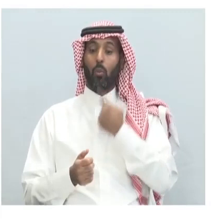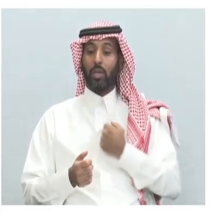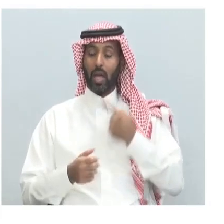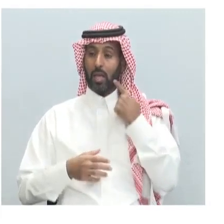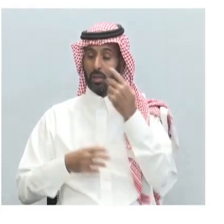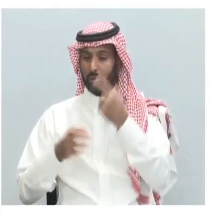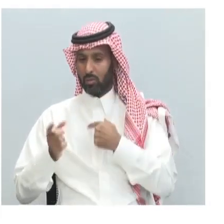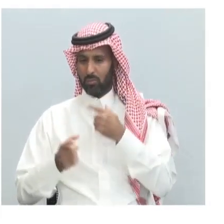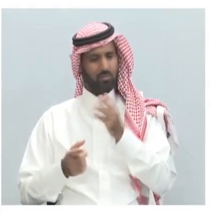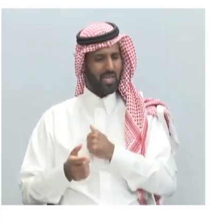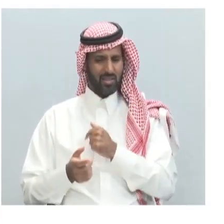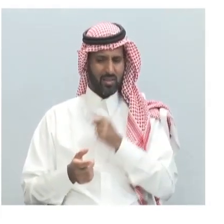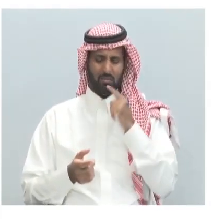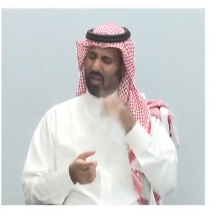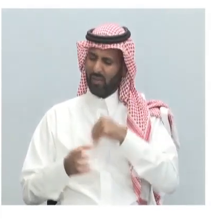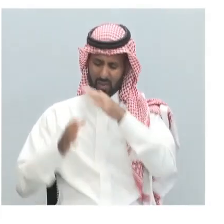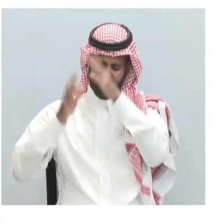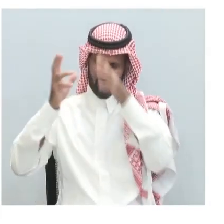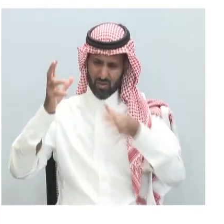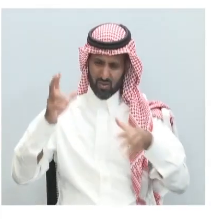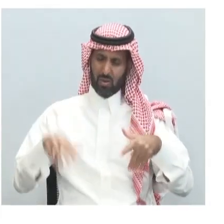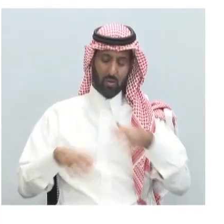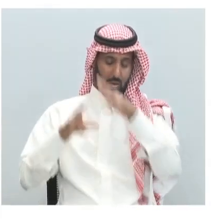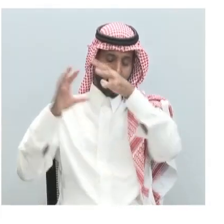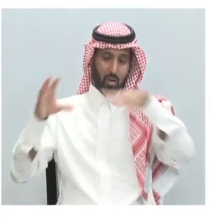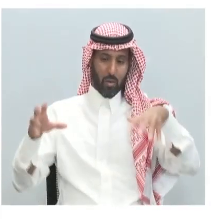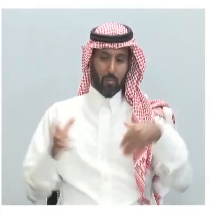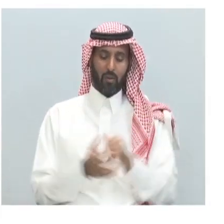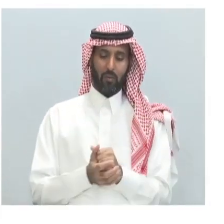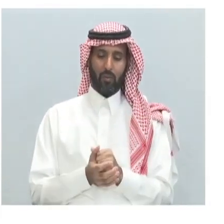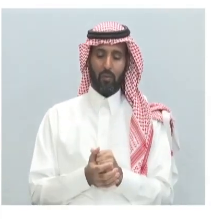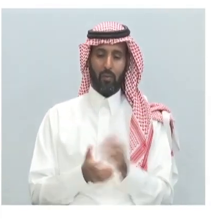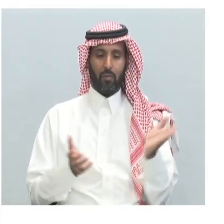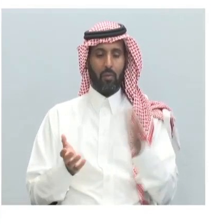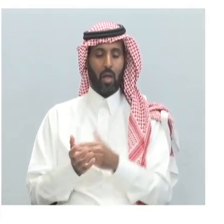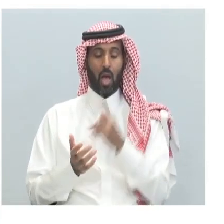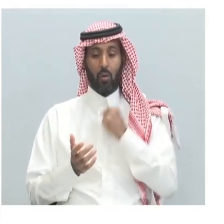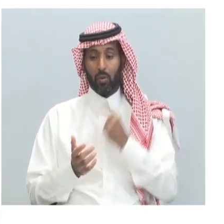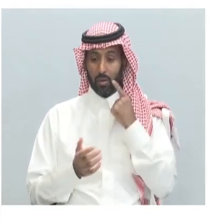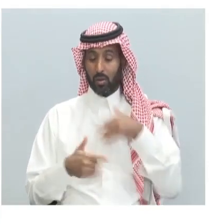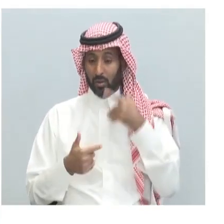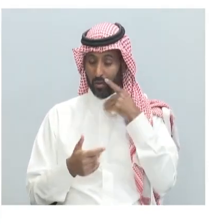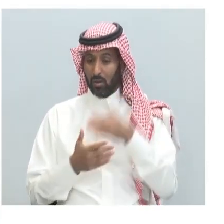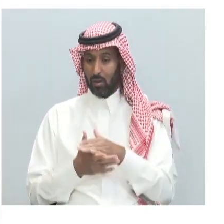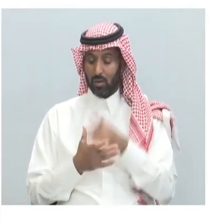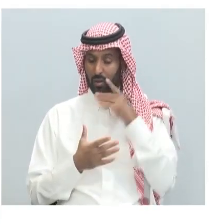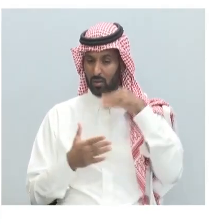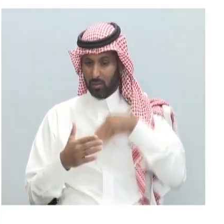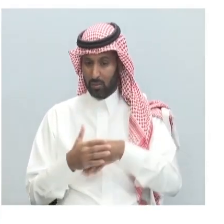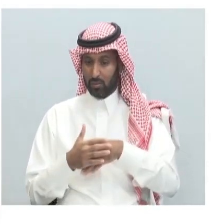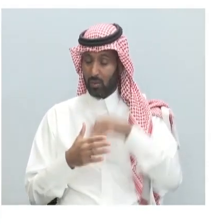but there is no rock. There is no rock. After that, I'd like to try